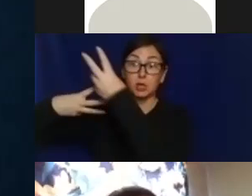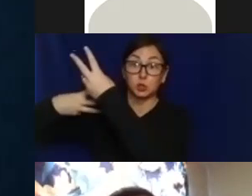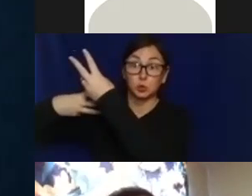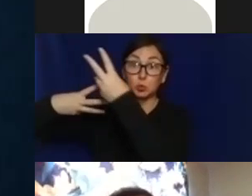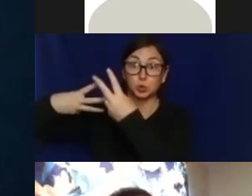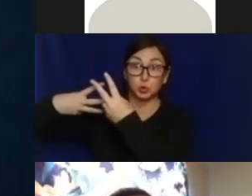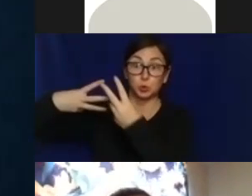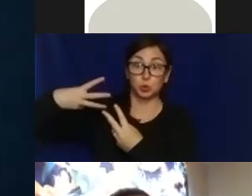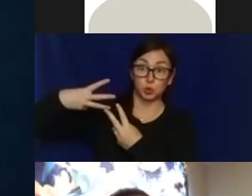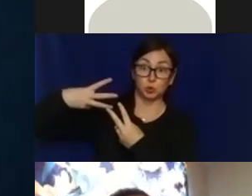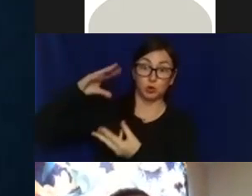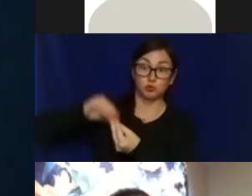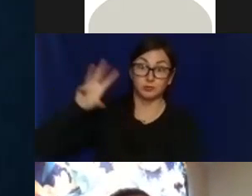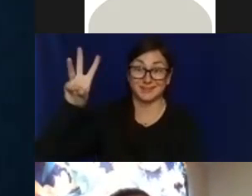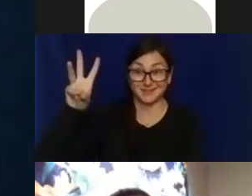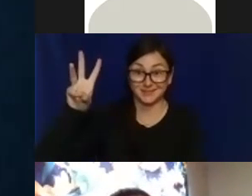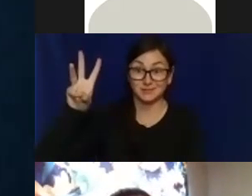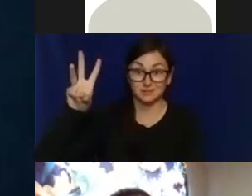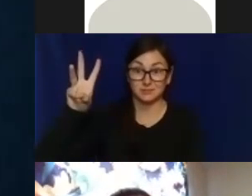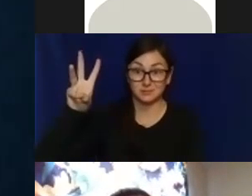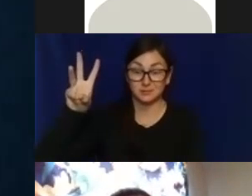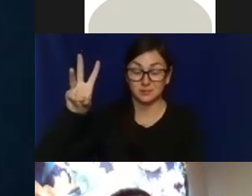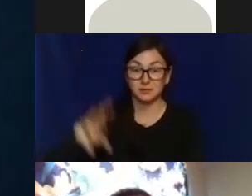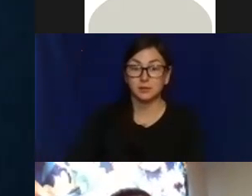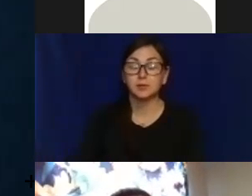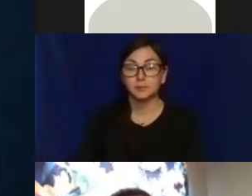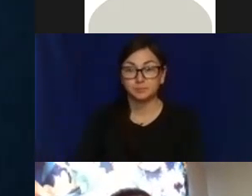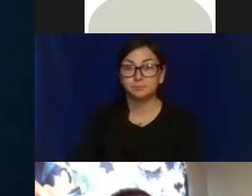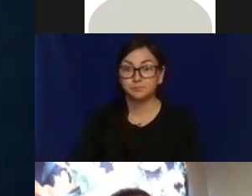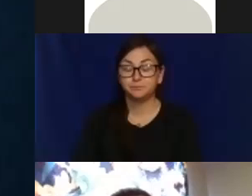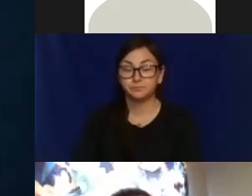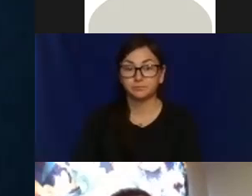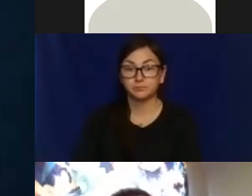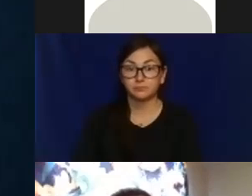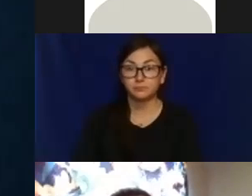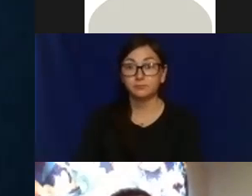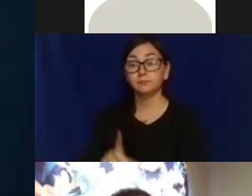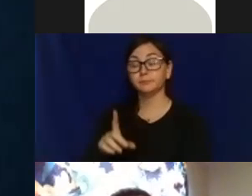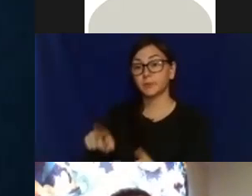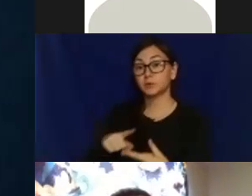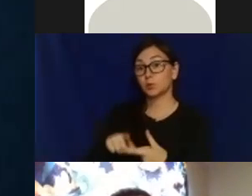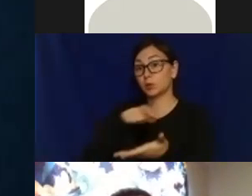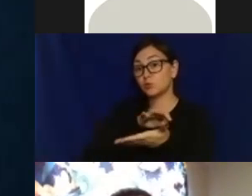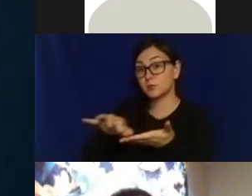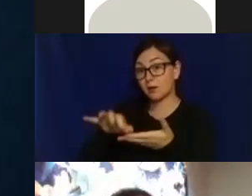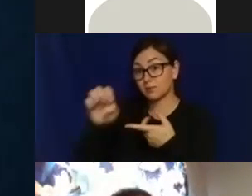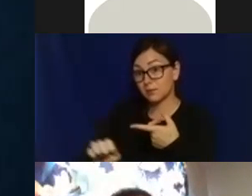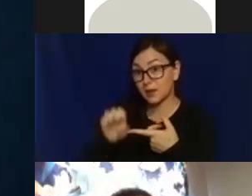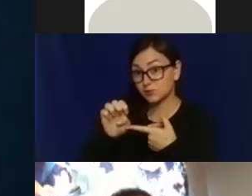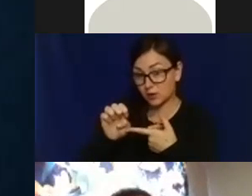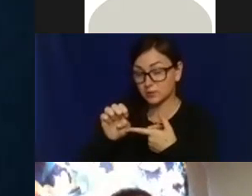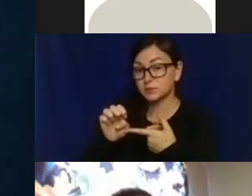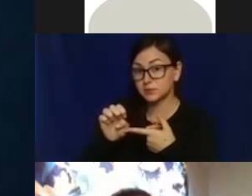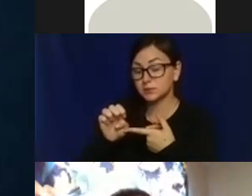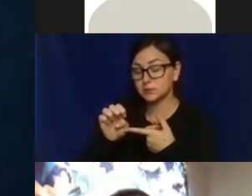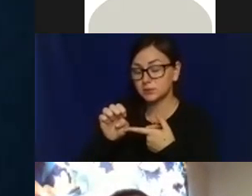okay? And when you go back to count the electrons, in this case here, with respect to